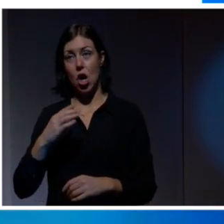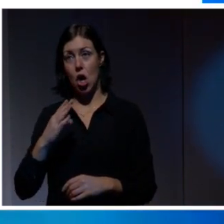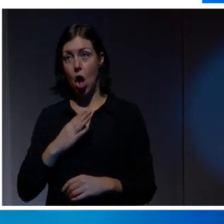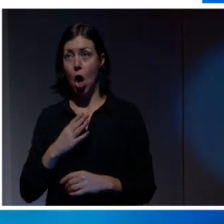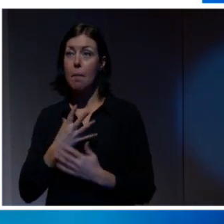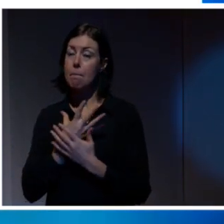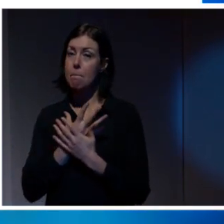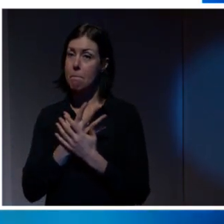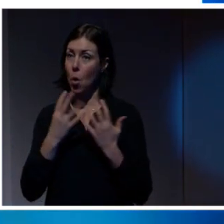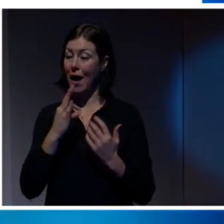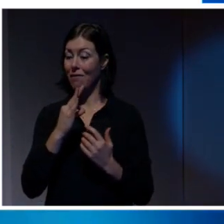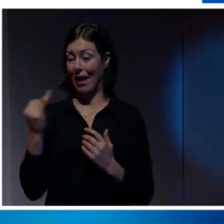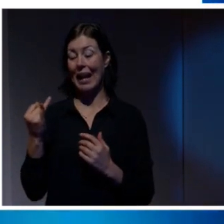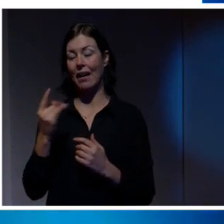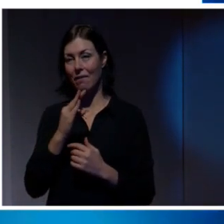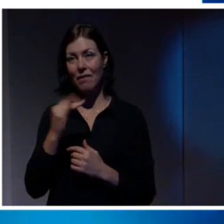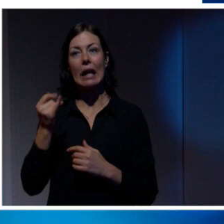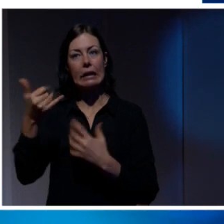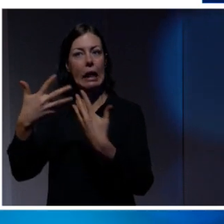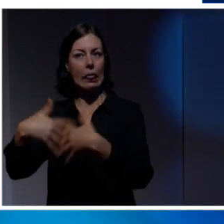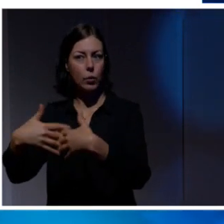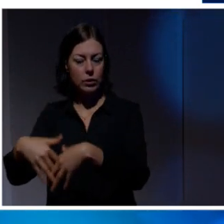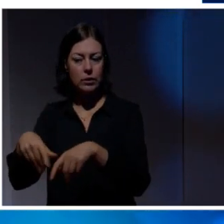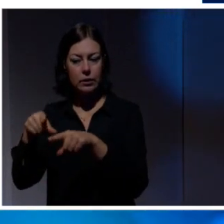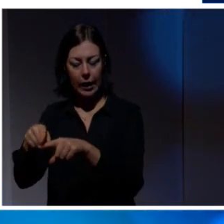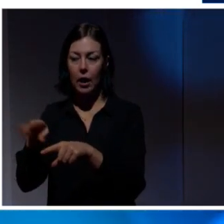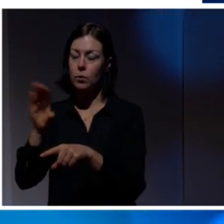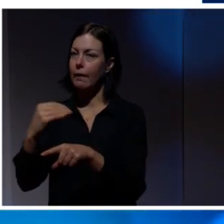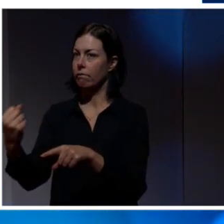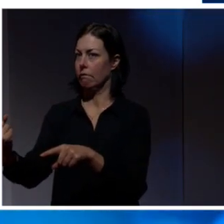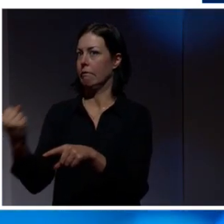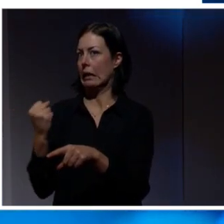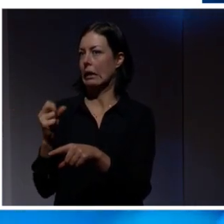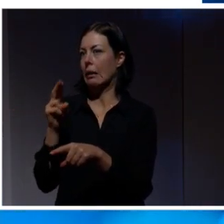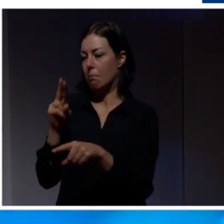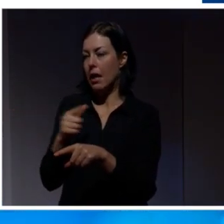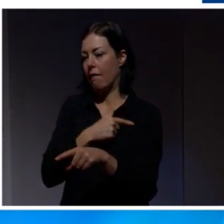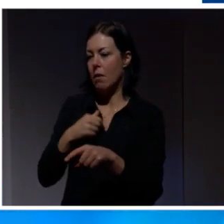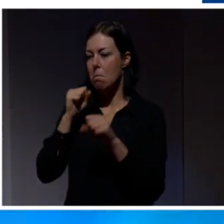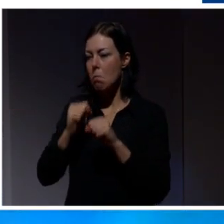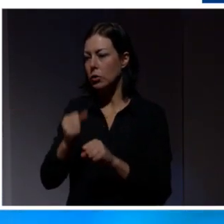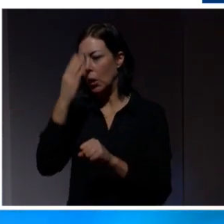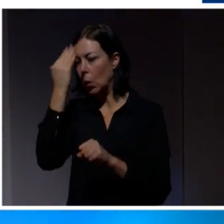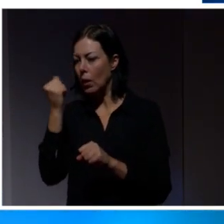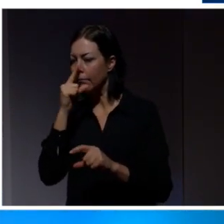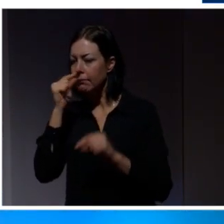in industry, where it is absolutely vital and fundamental that we can verify what we're doing and we can